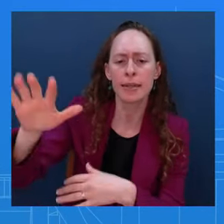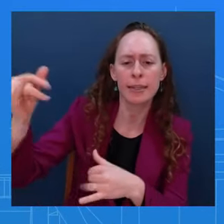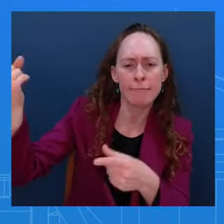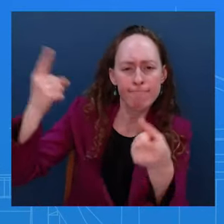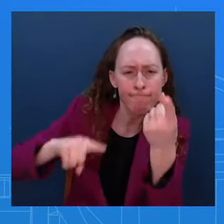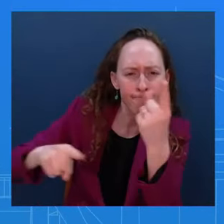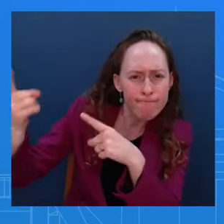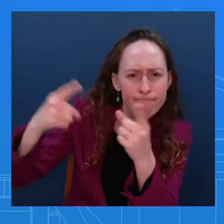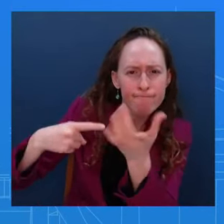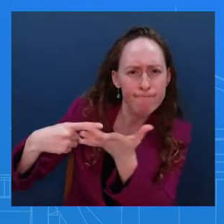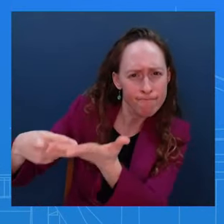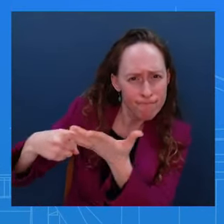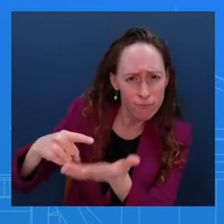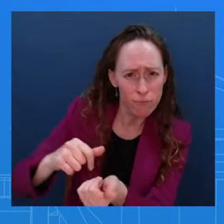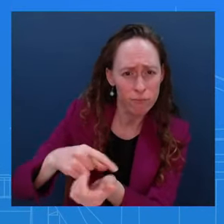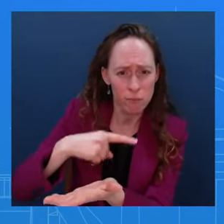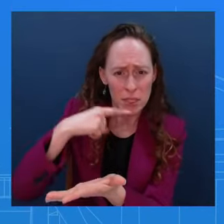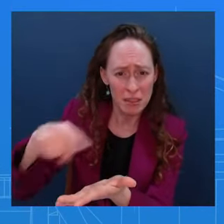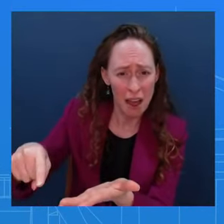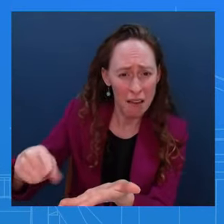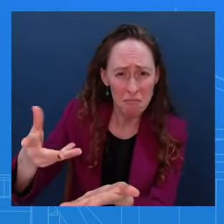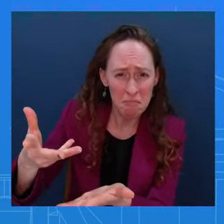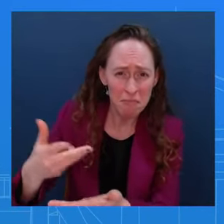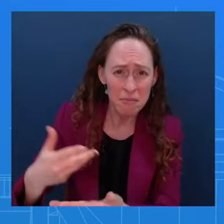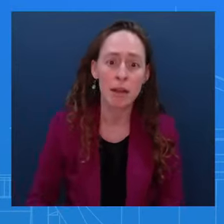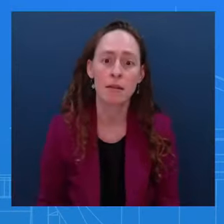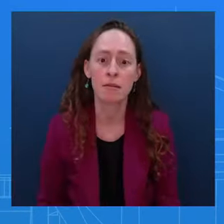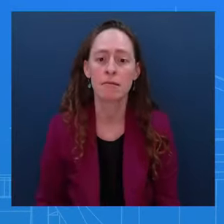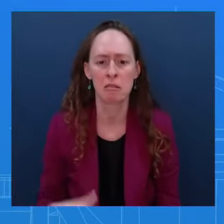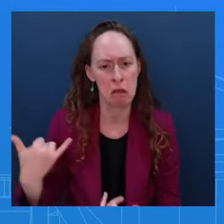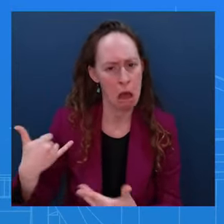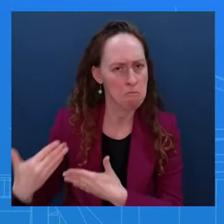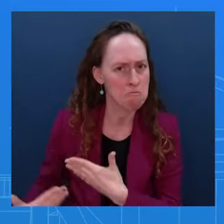of that. On what level is it?